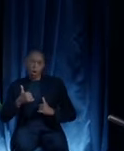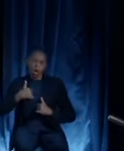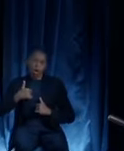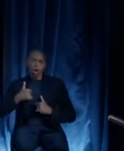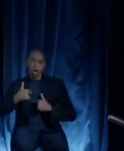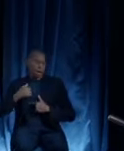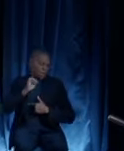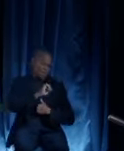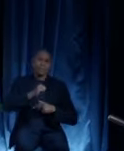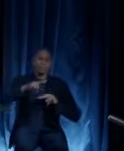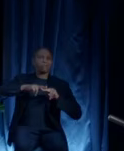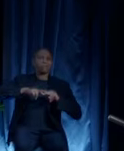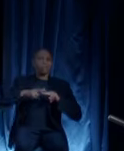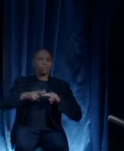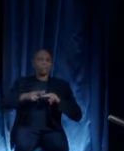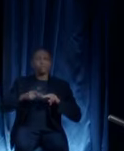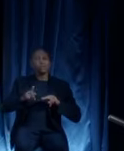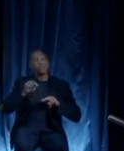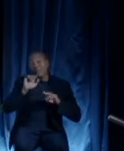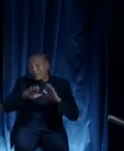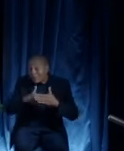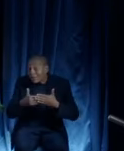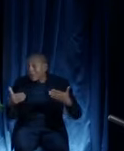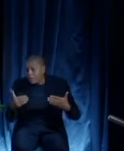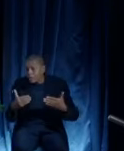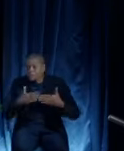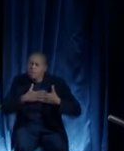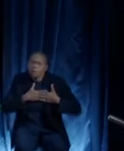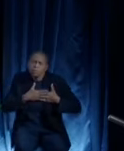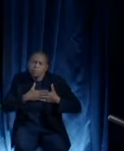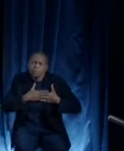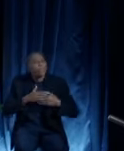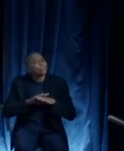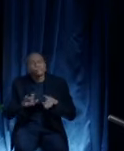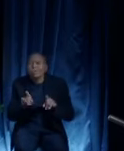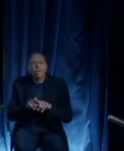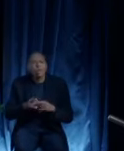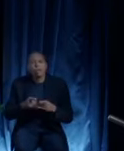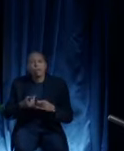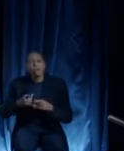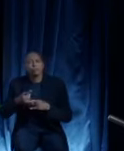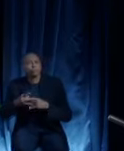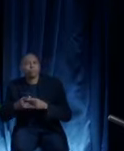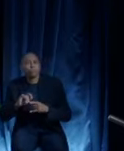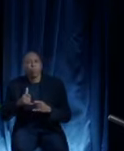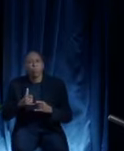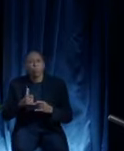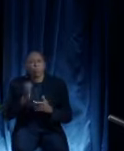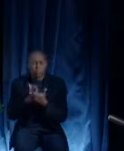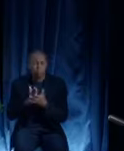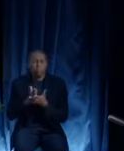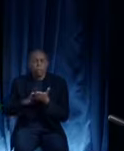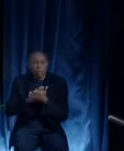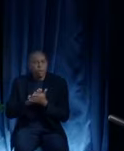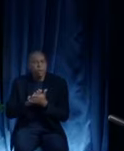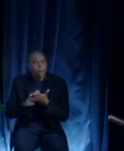as his father. So the language of affection and of intimate friendship should not be